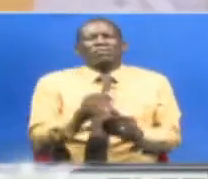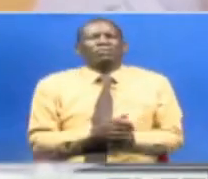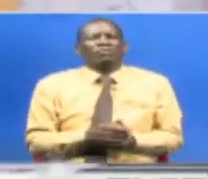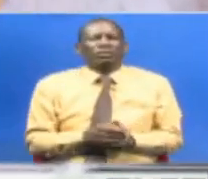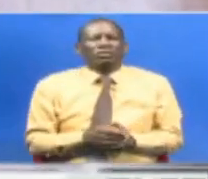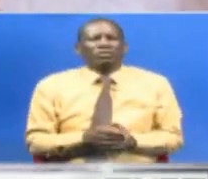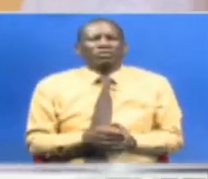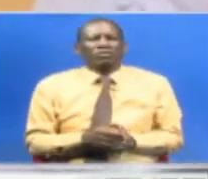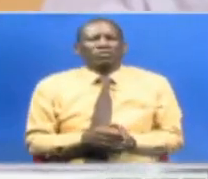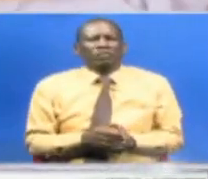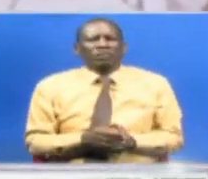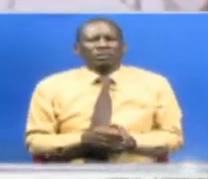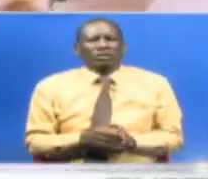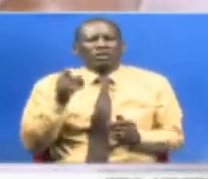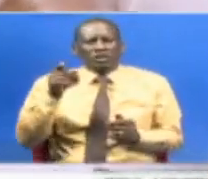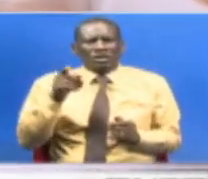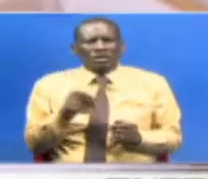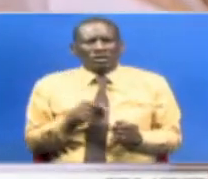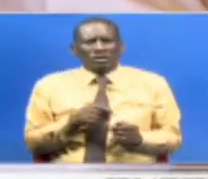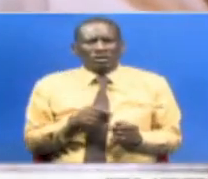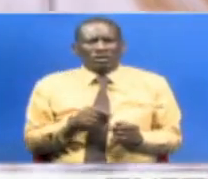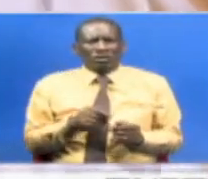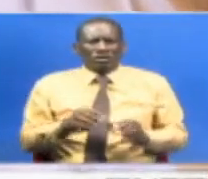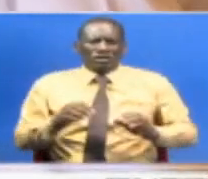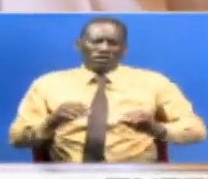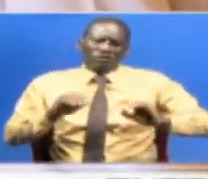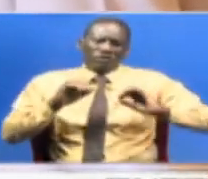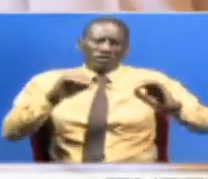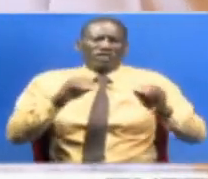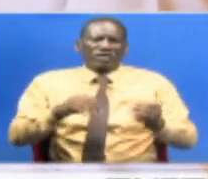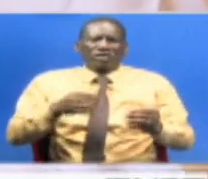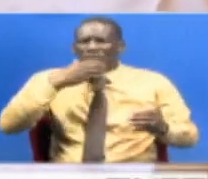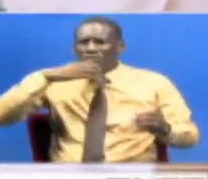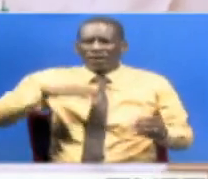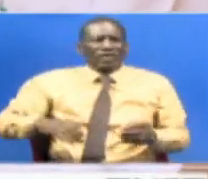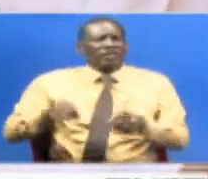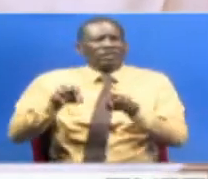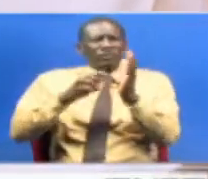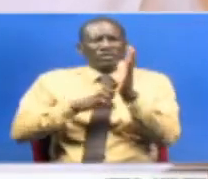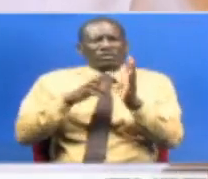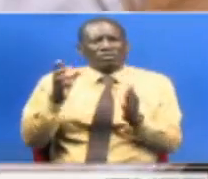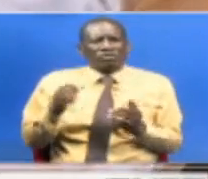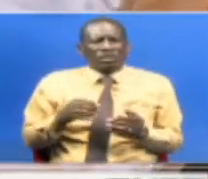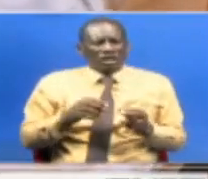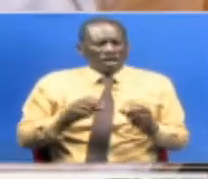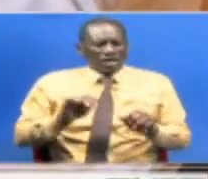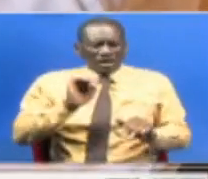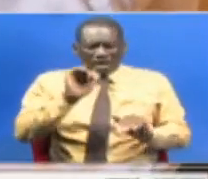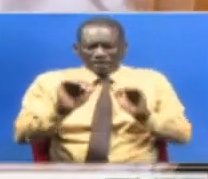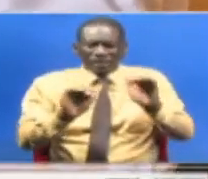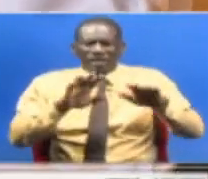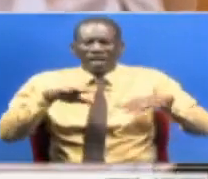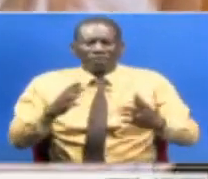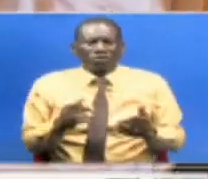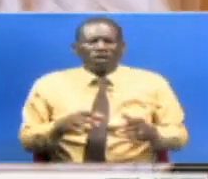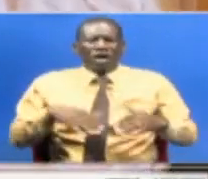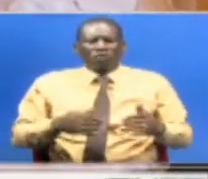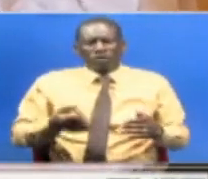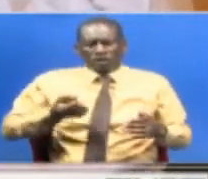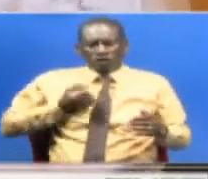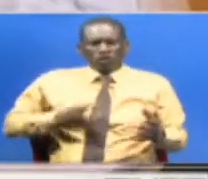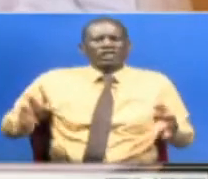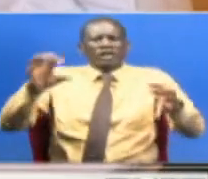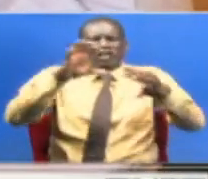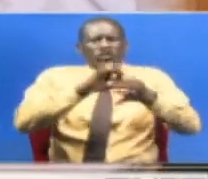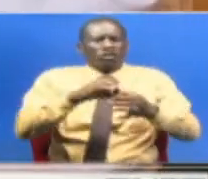Nuria College's premises, parents like Isaac Ibrahim are making inquiries about admissions.